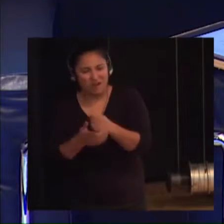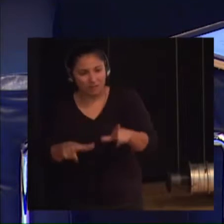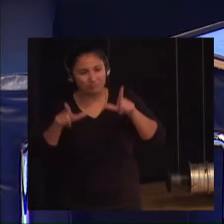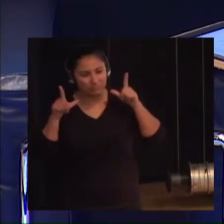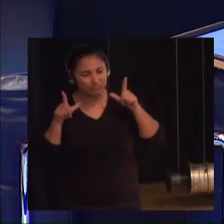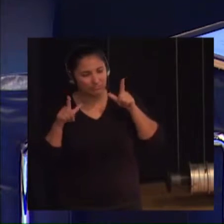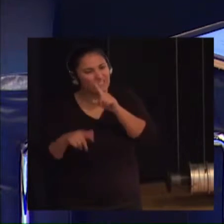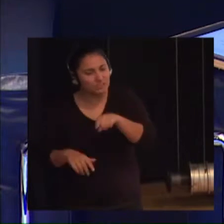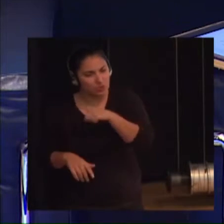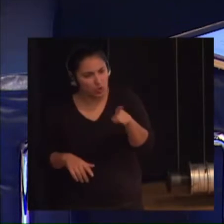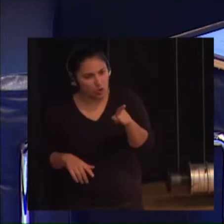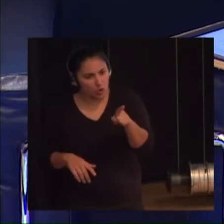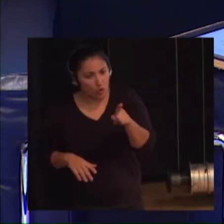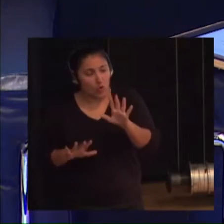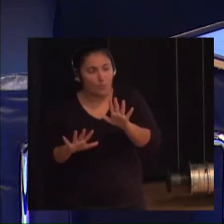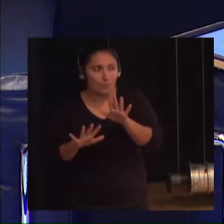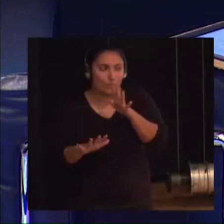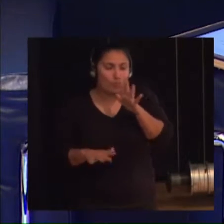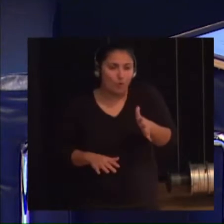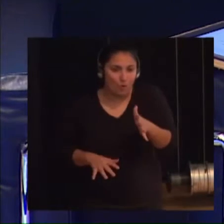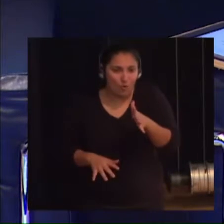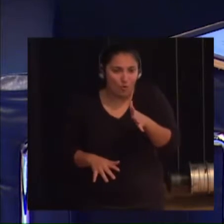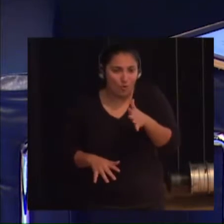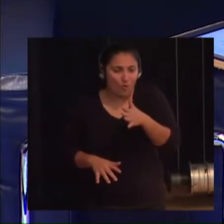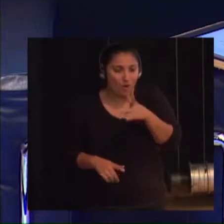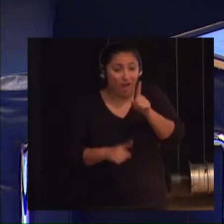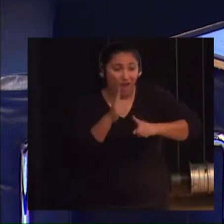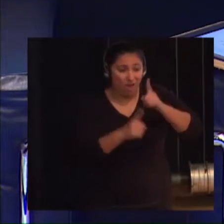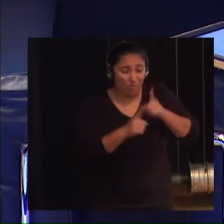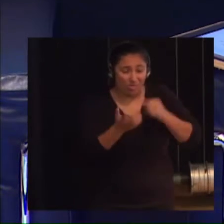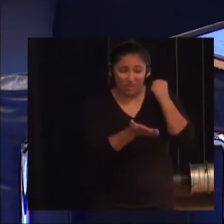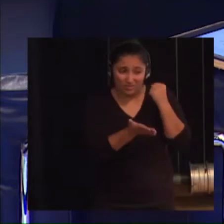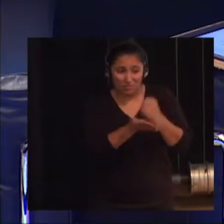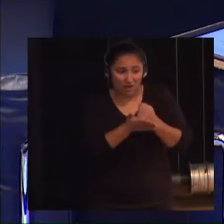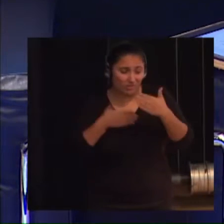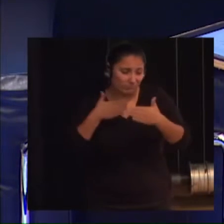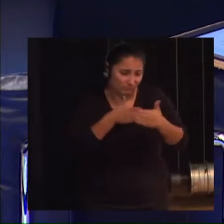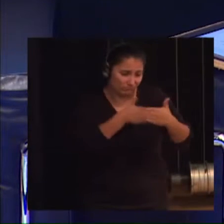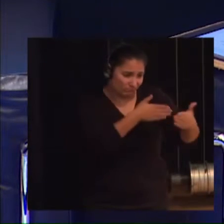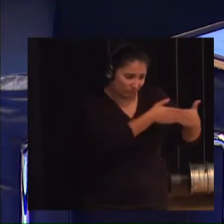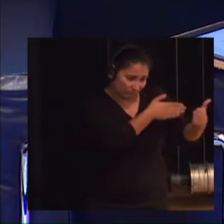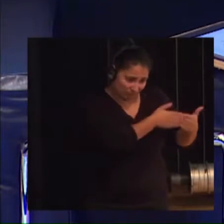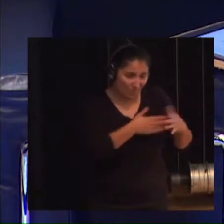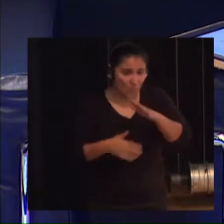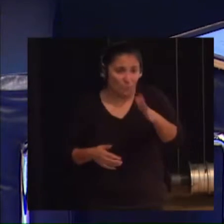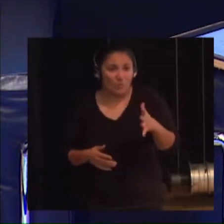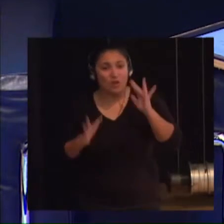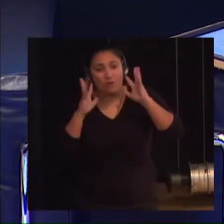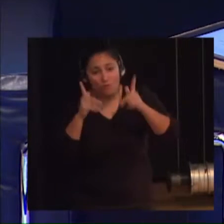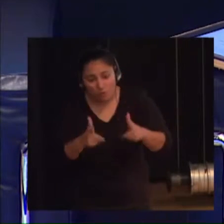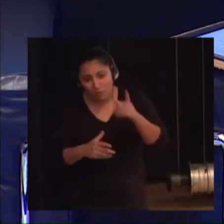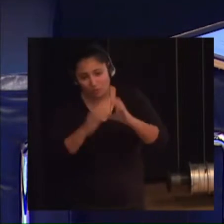Sometimes the brand is an obstacle, especially because I think that communications efforts works best when you